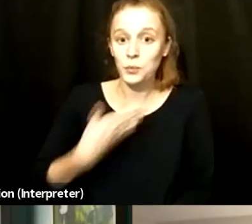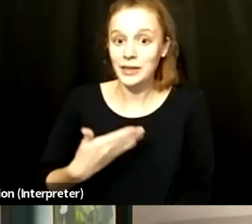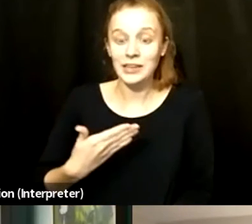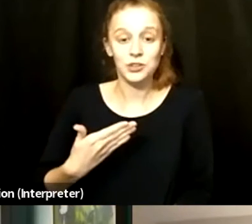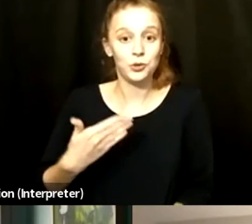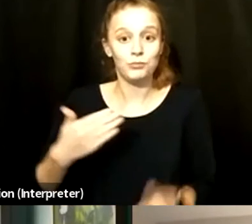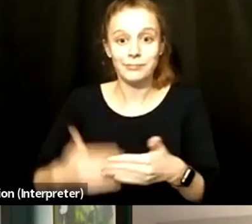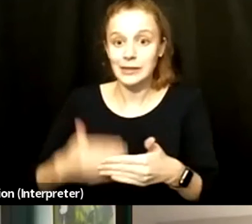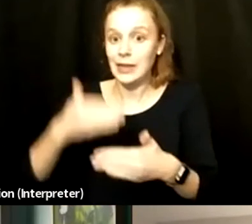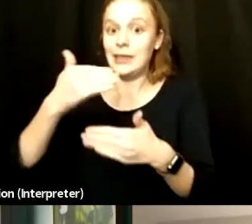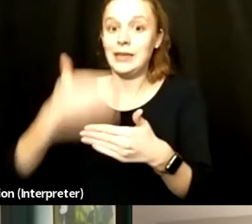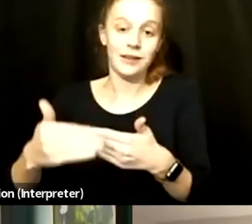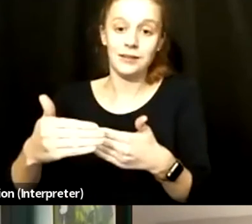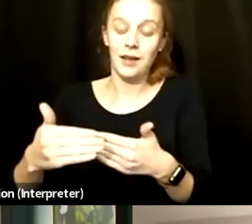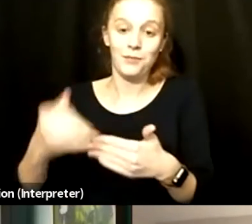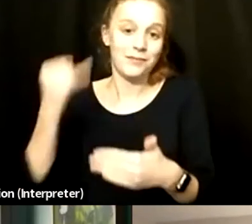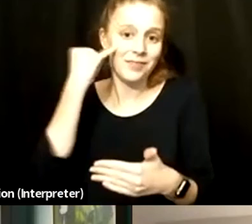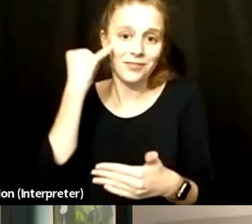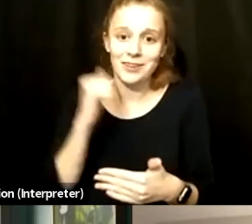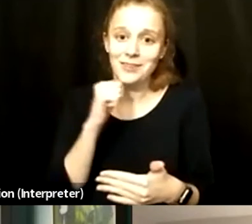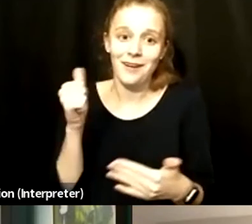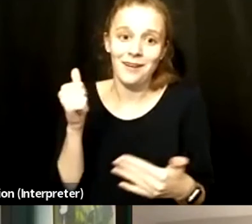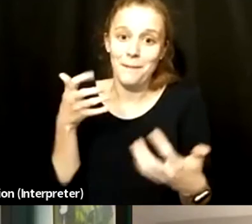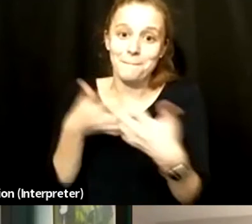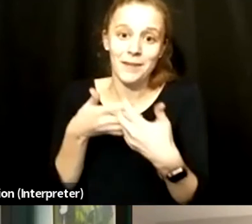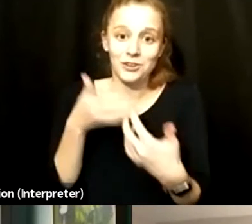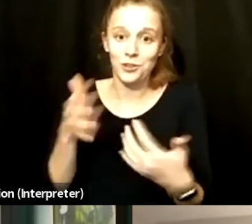fit within their current situation.